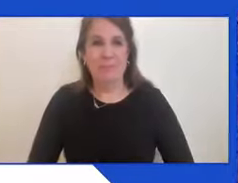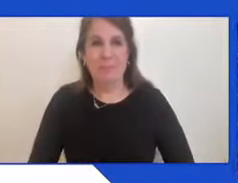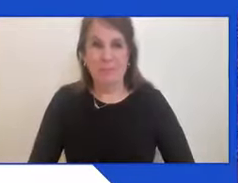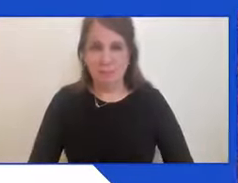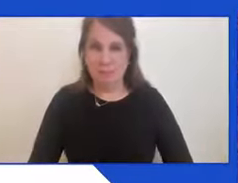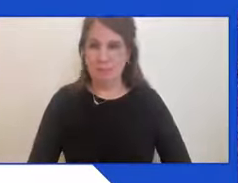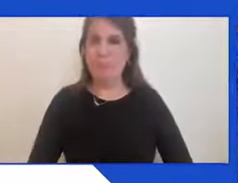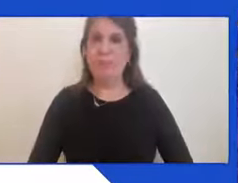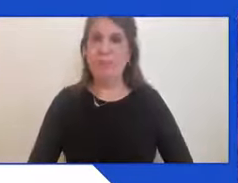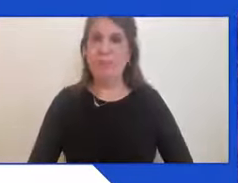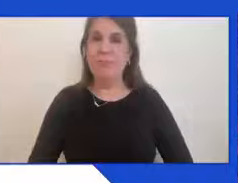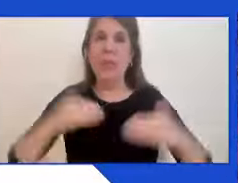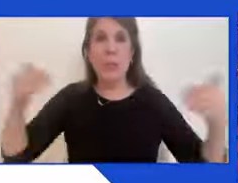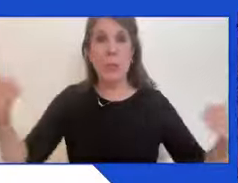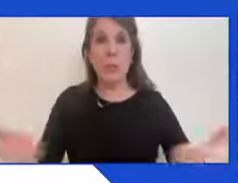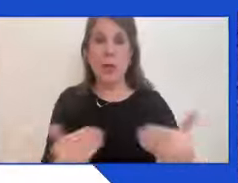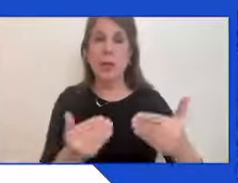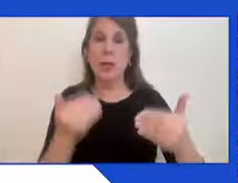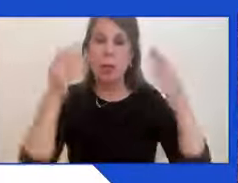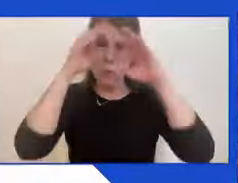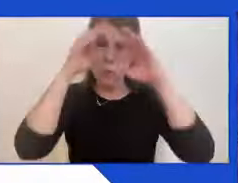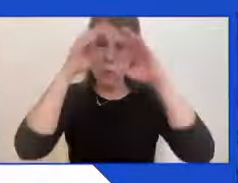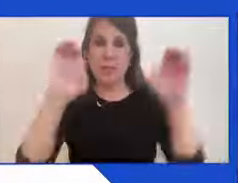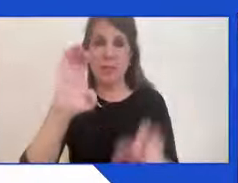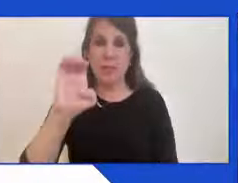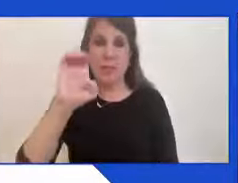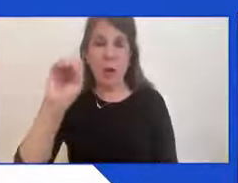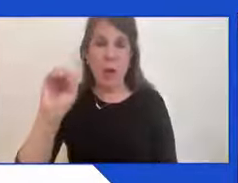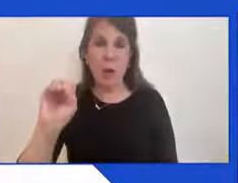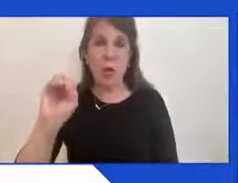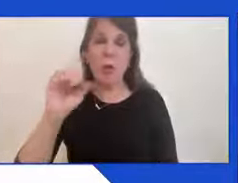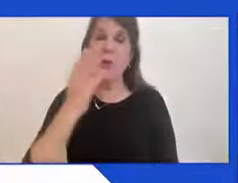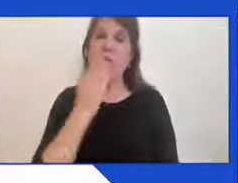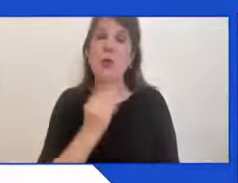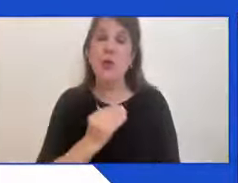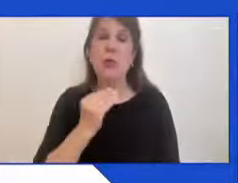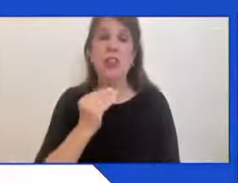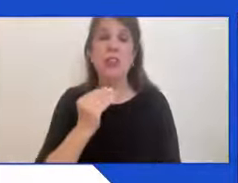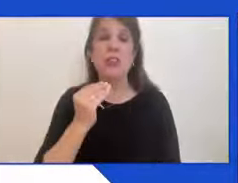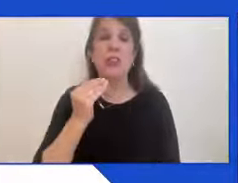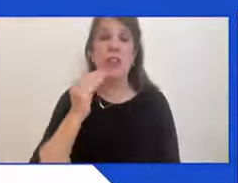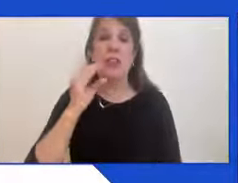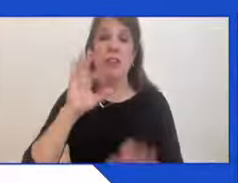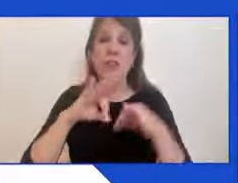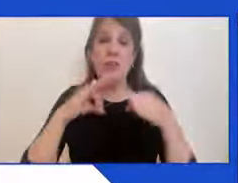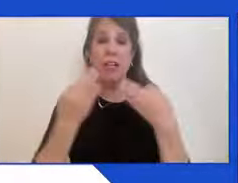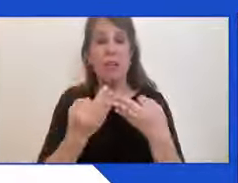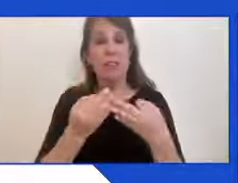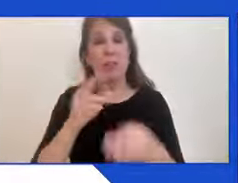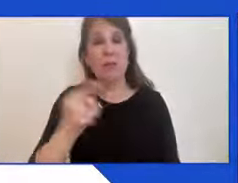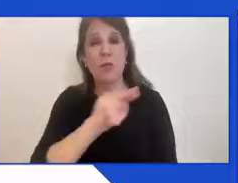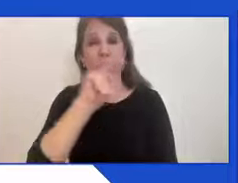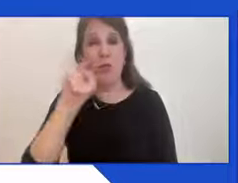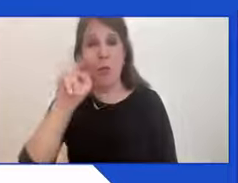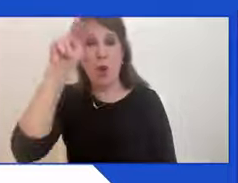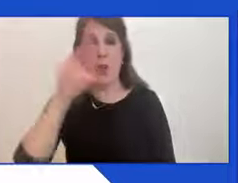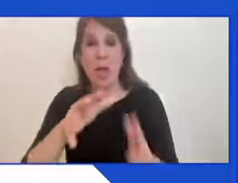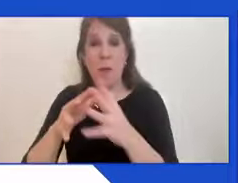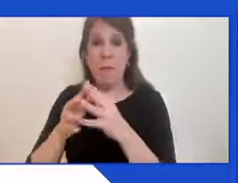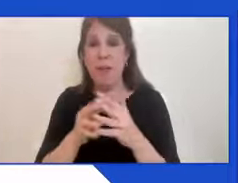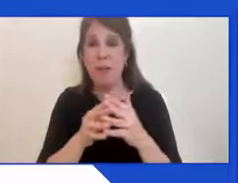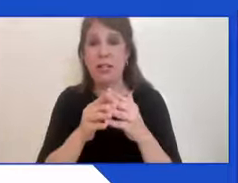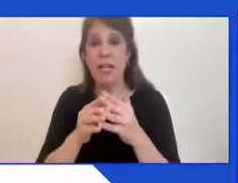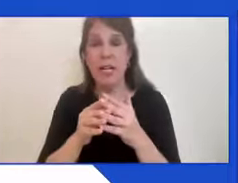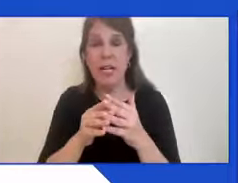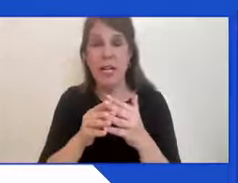Please welcome the President and CEO of the Jewish Federations of North America, Eric Fingerhut, and the CEO of the Conference of